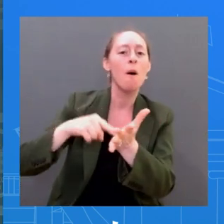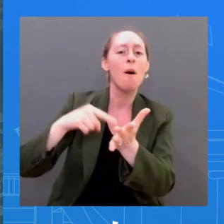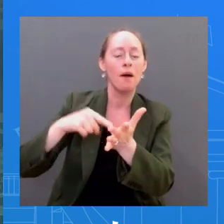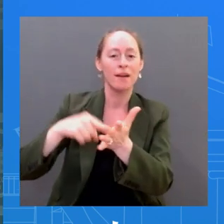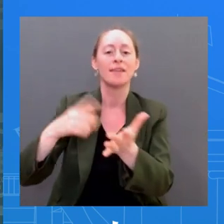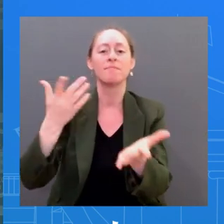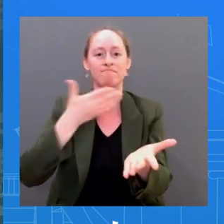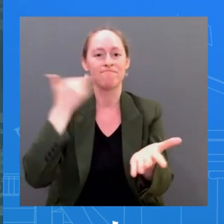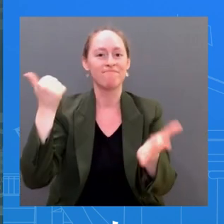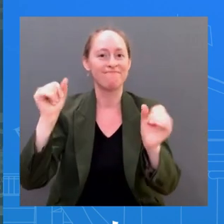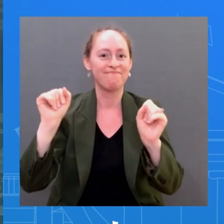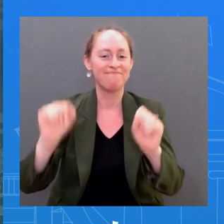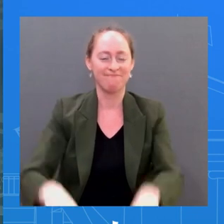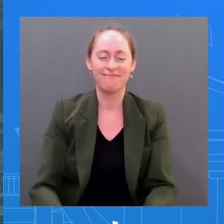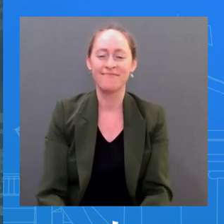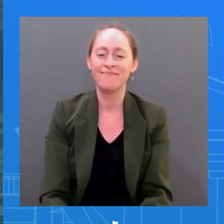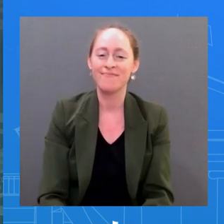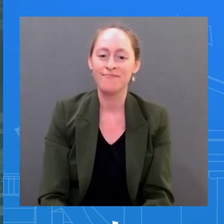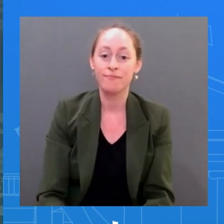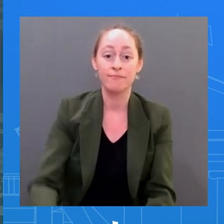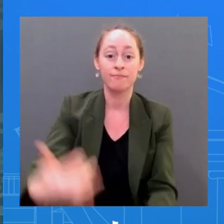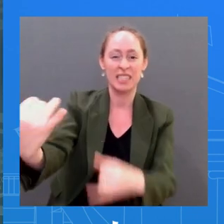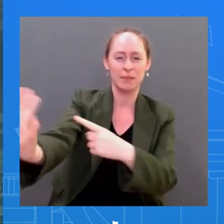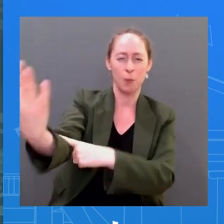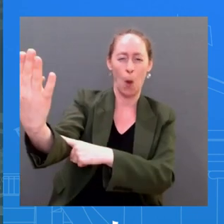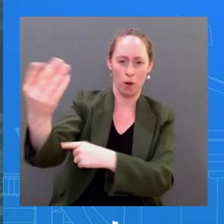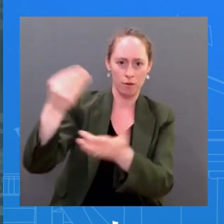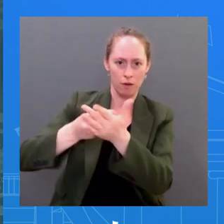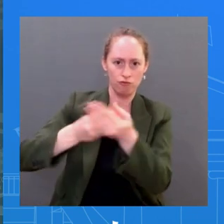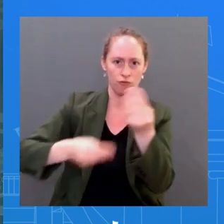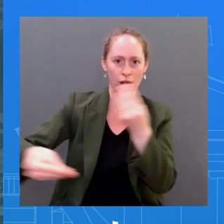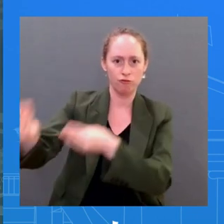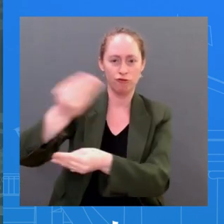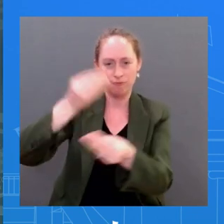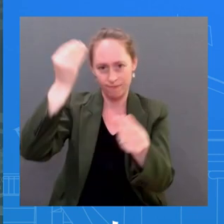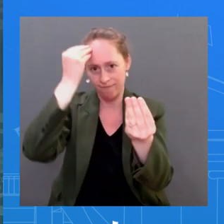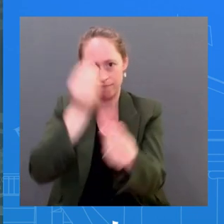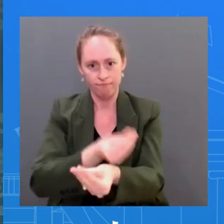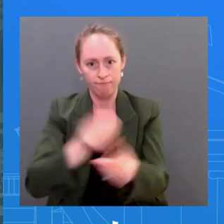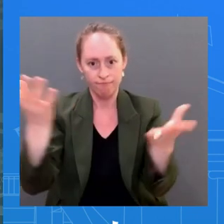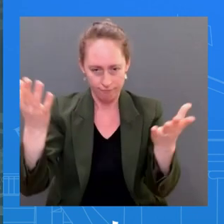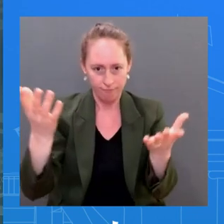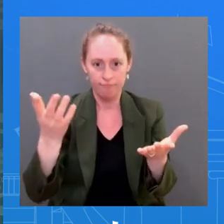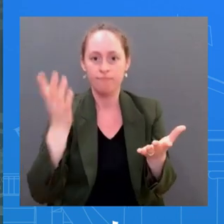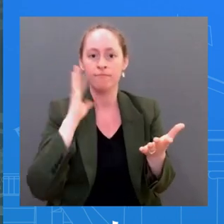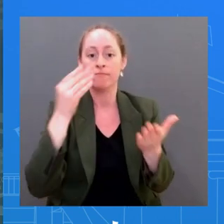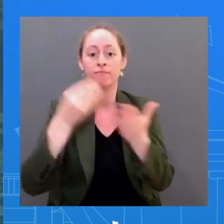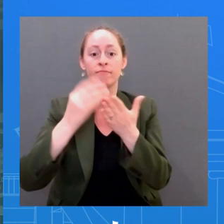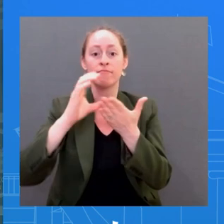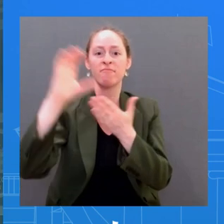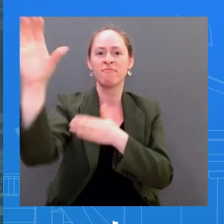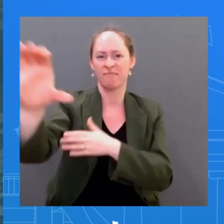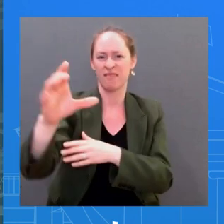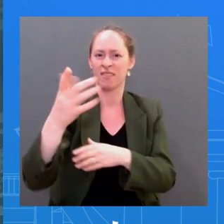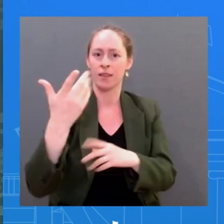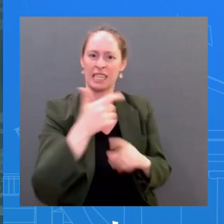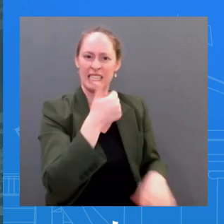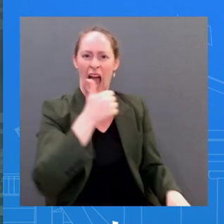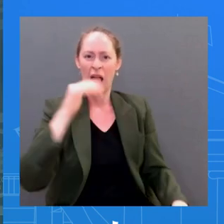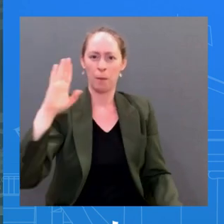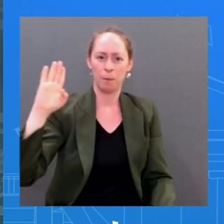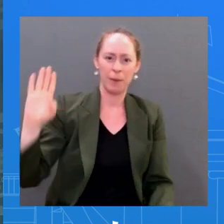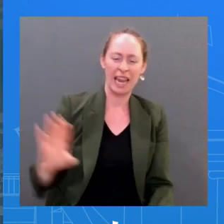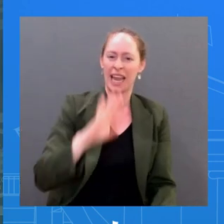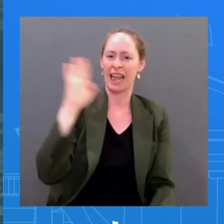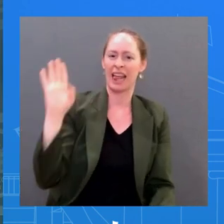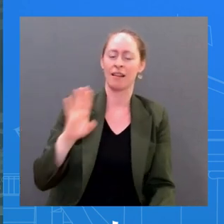announced the first state awards from the $10 billion Capital Projects Fund, which will make resources immediately available in